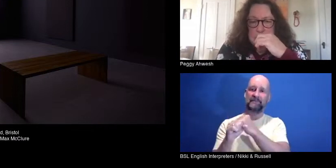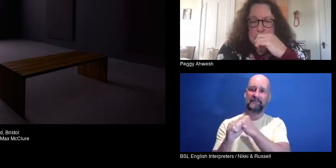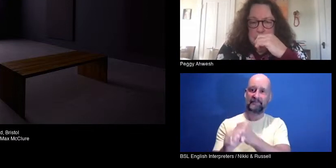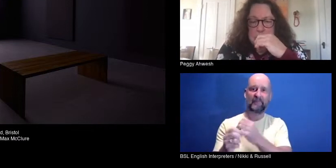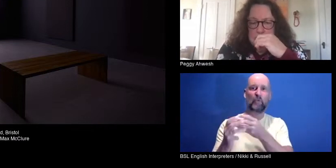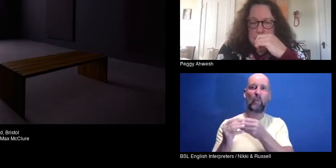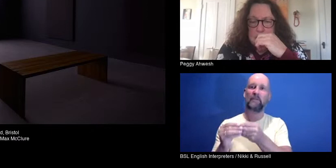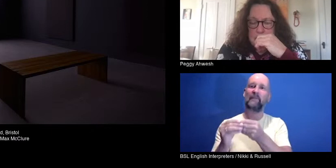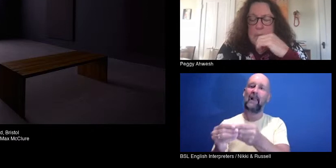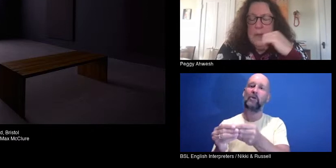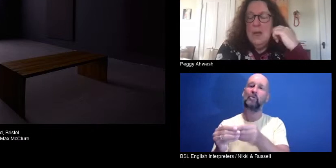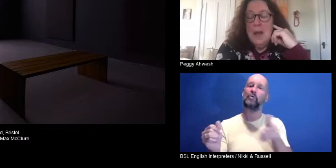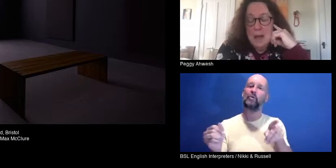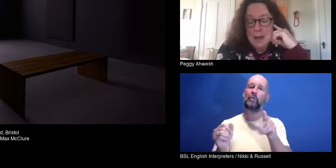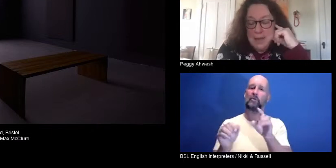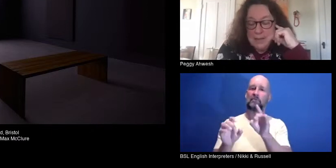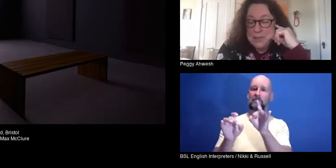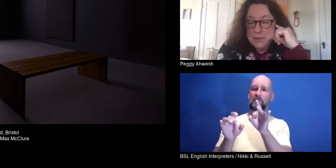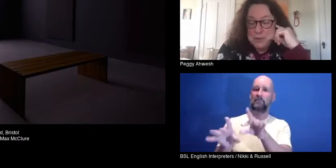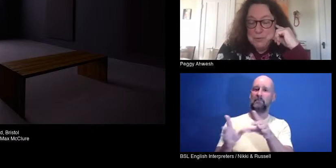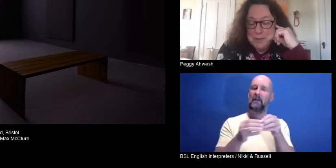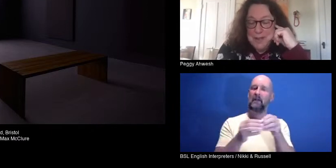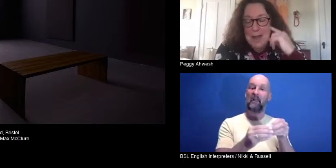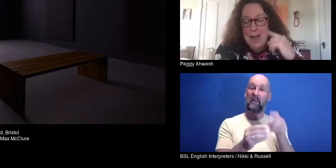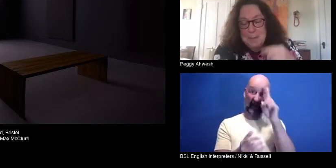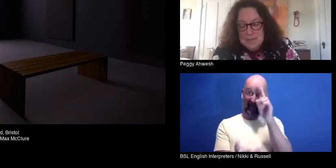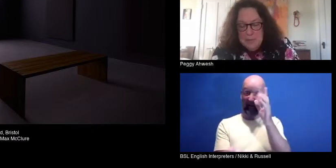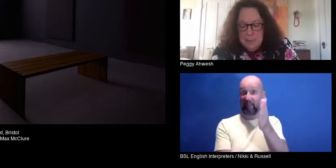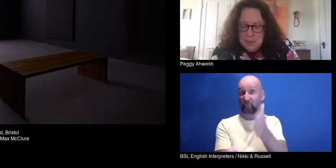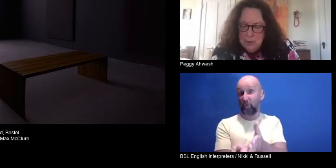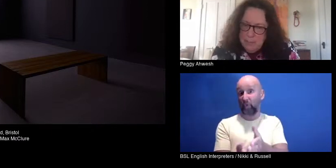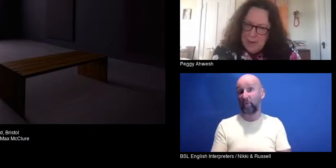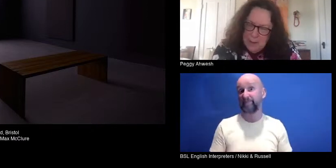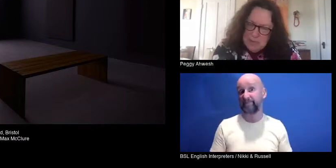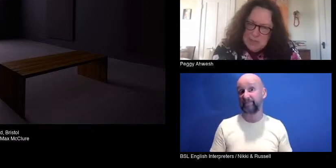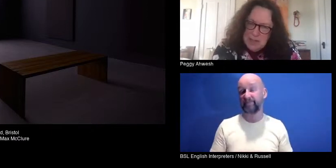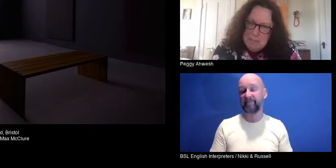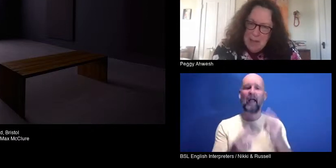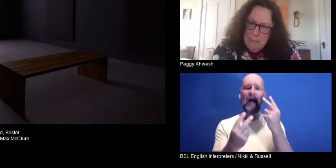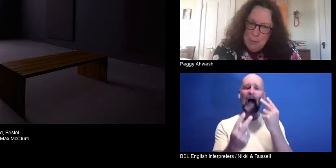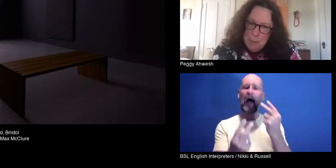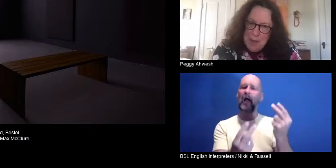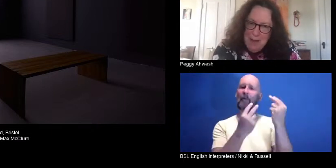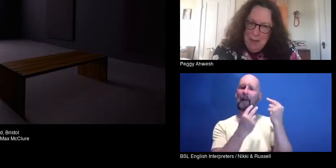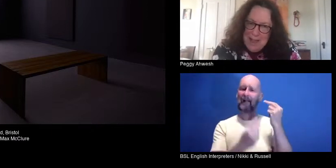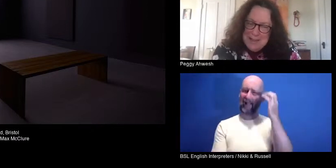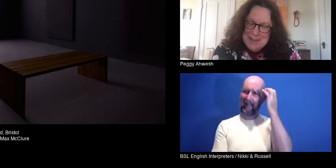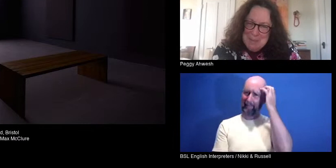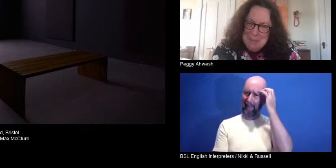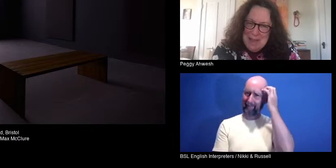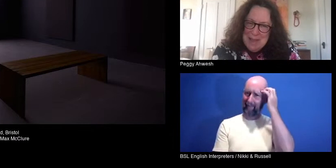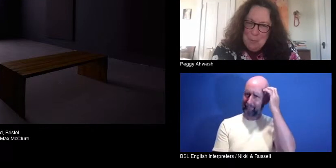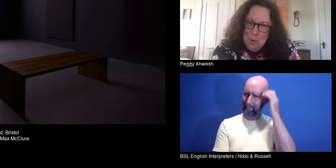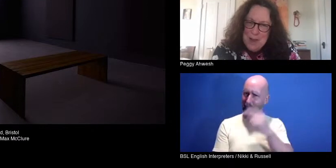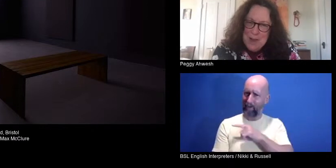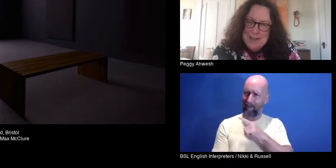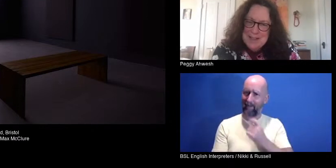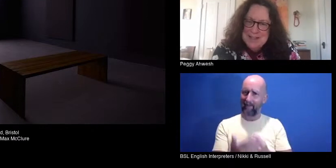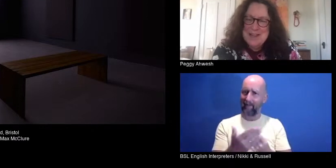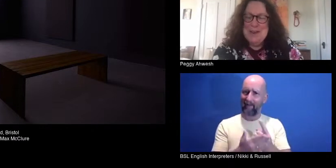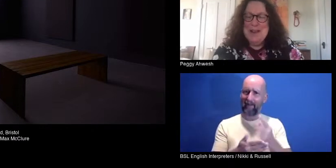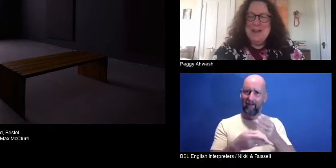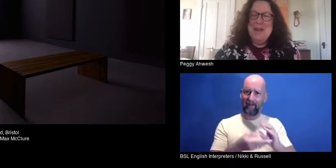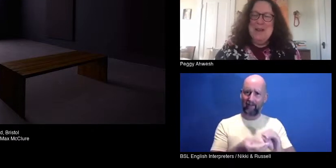than you did, you know? I think that's true. Sometimes I look back and I'm slightly baffled by how I ended up making the work I